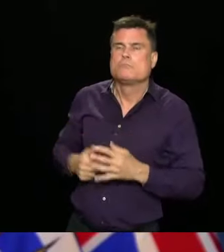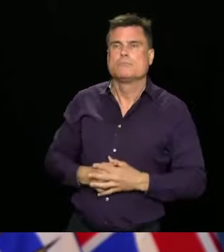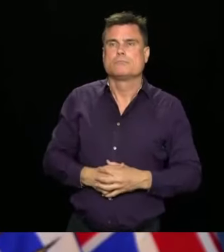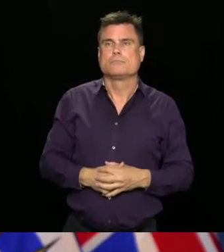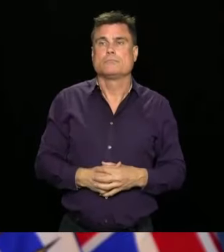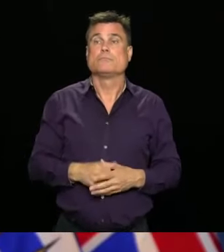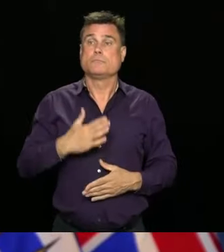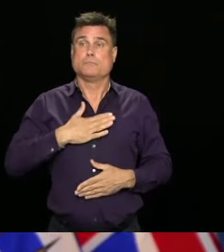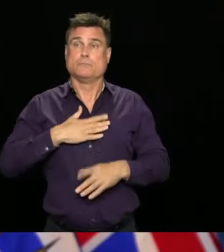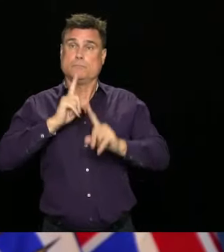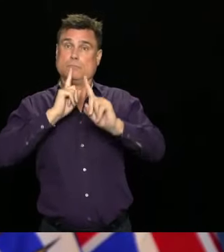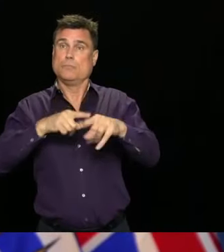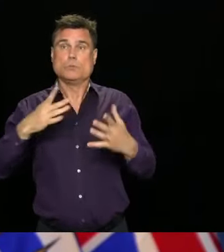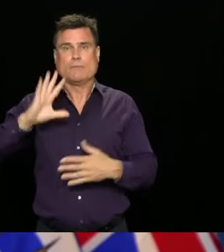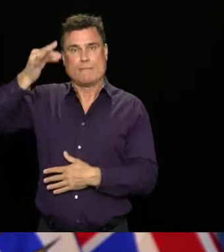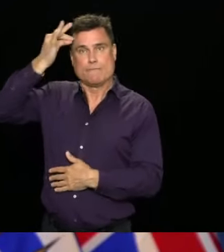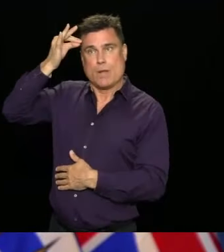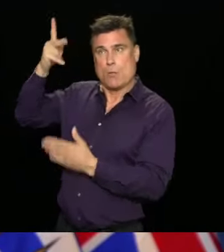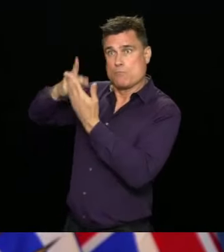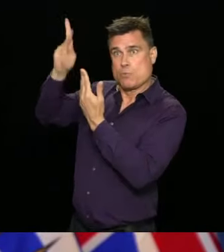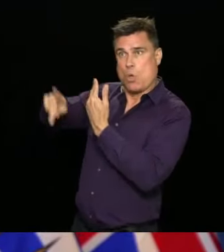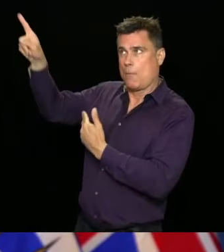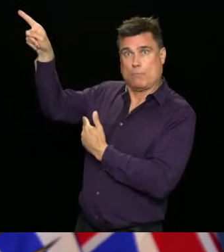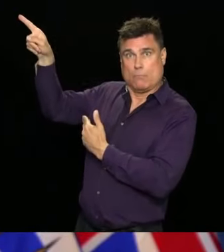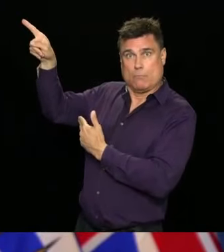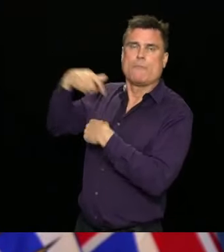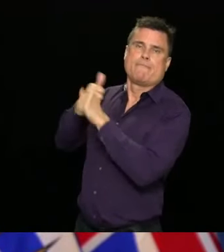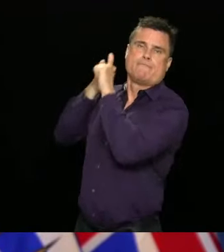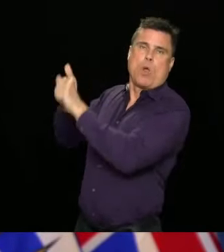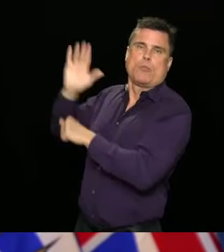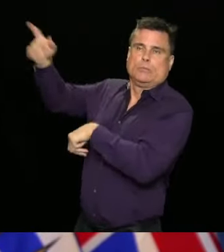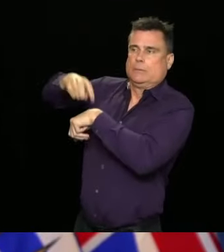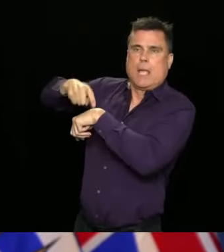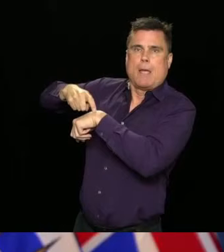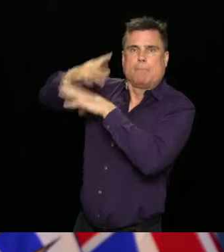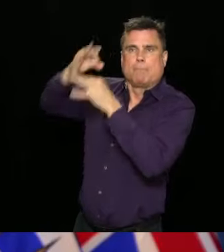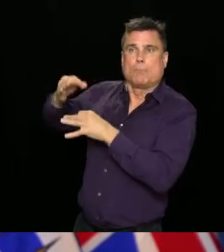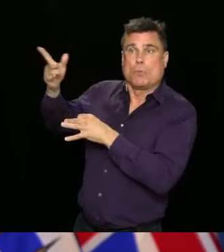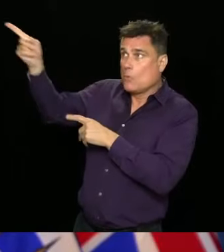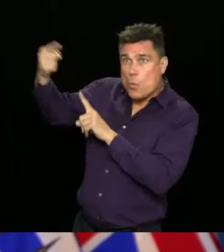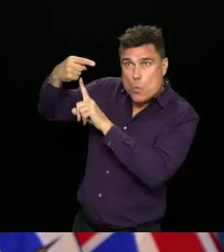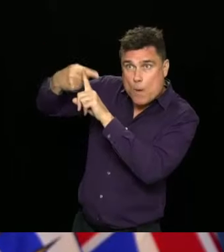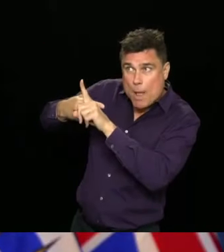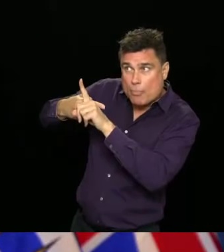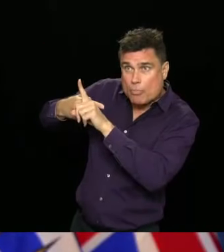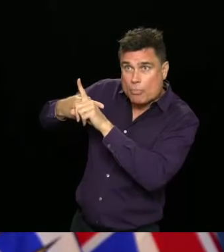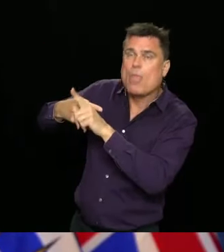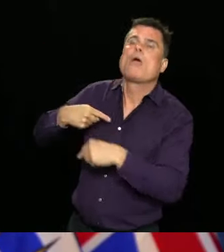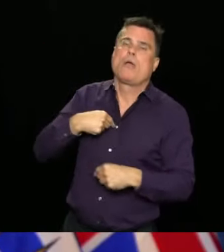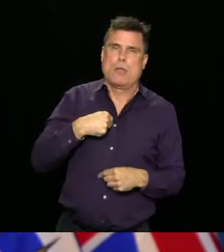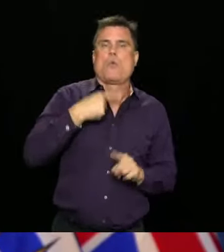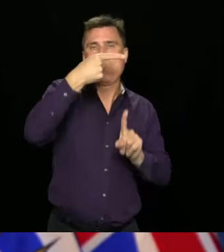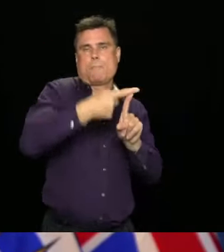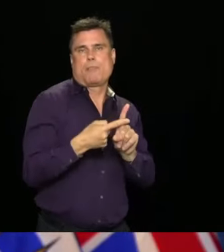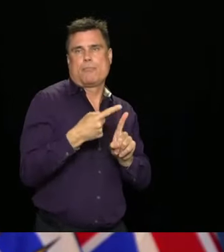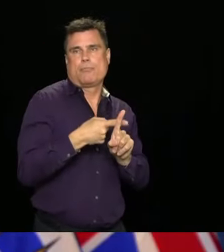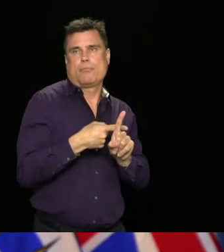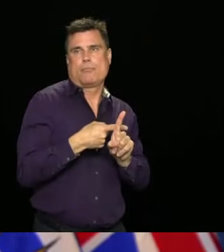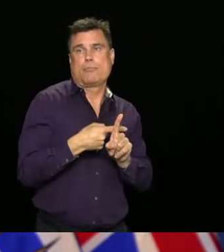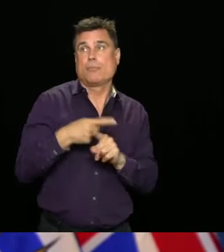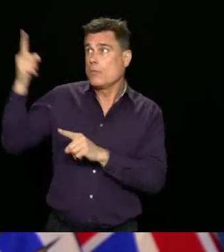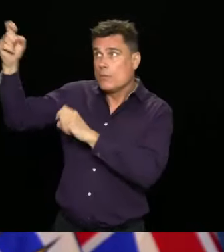be in place as long as the federal program is in place. So currently the federal program is 1 month, goes to the end of June. But again, if the